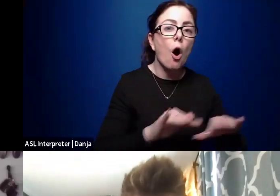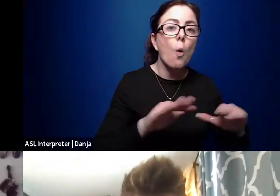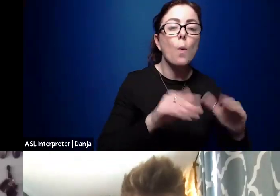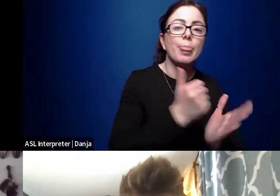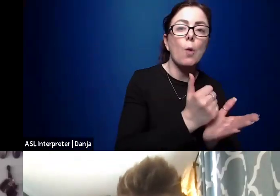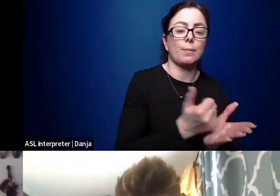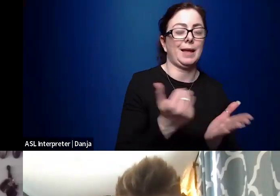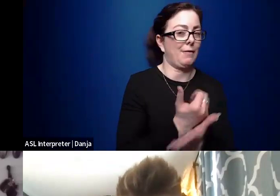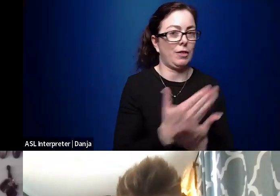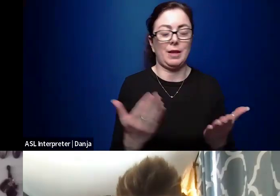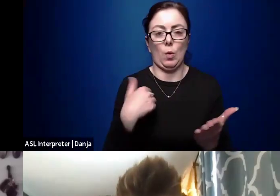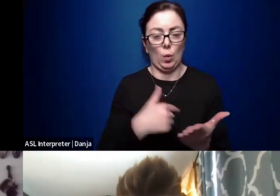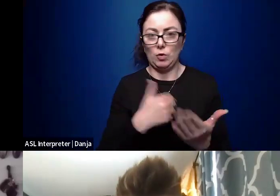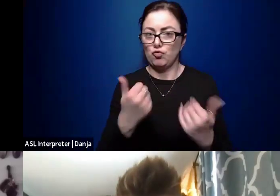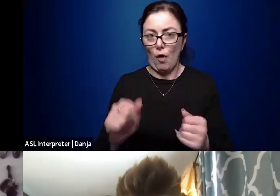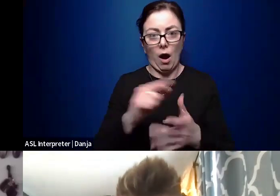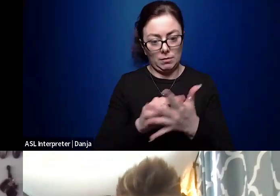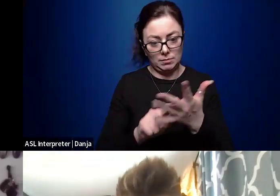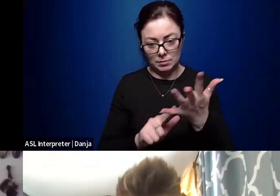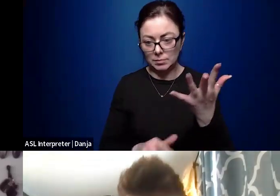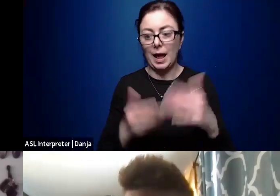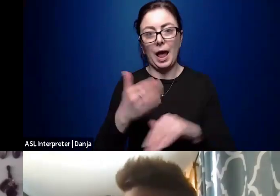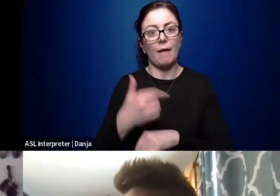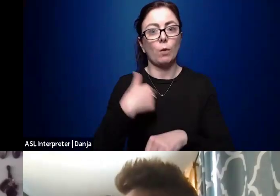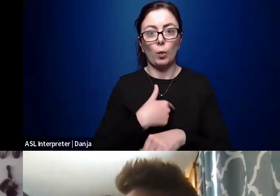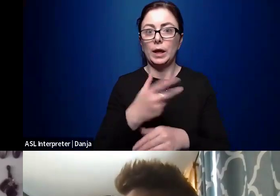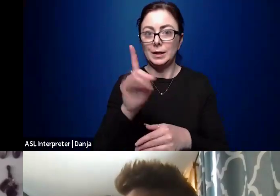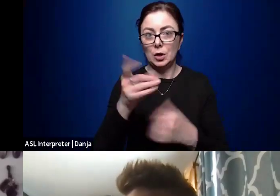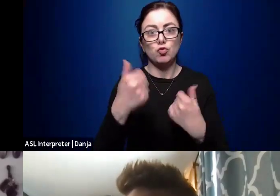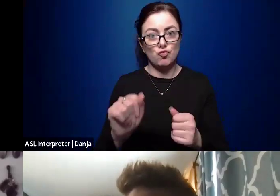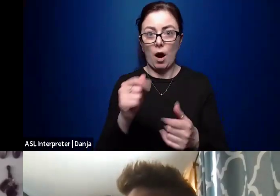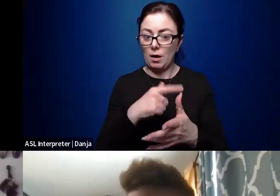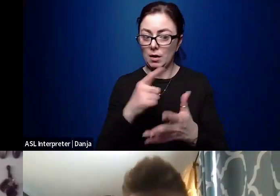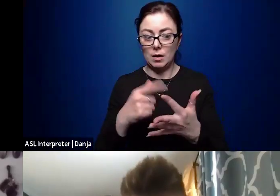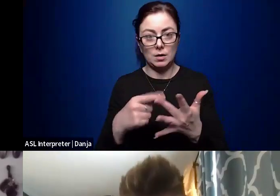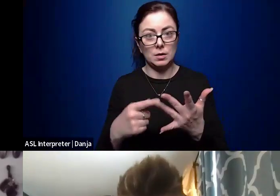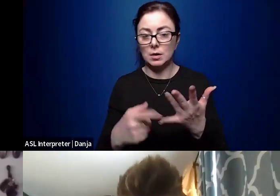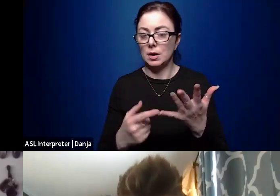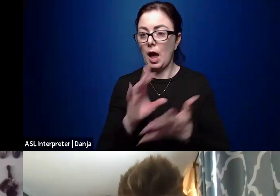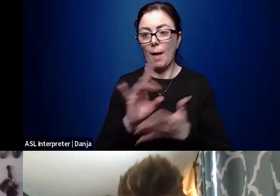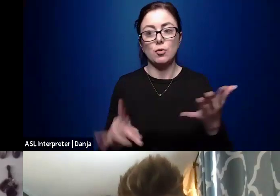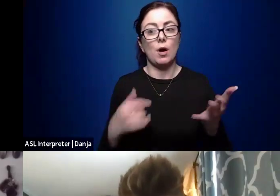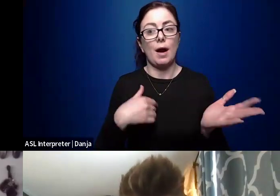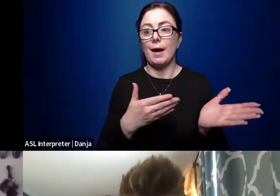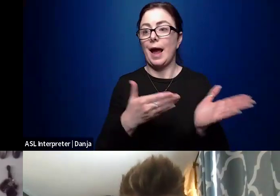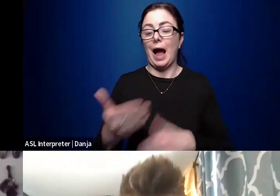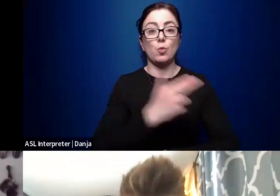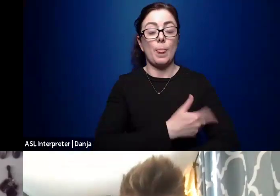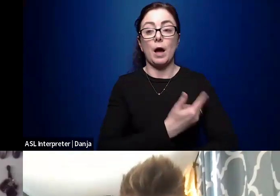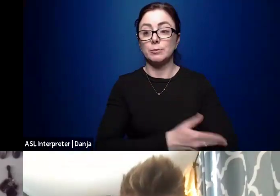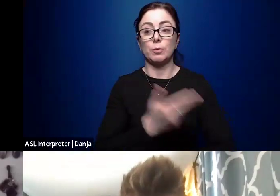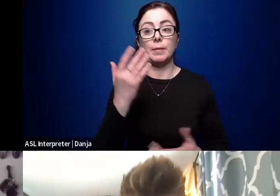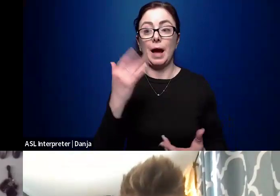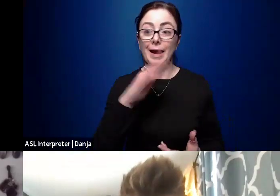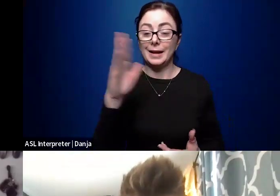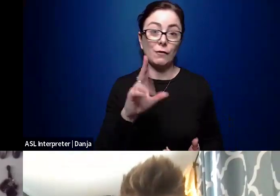did. So it was pretty much after we exhausted every single option and I got to the point where I took him to the hospital because I'd never done